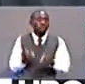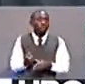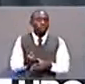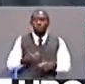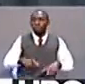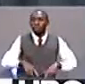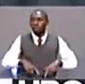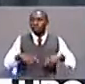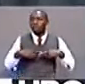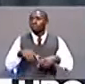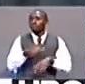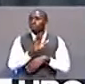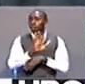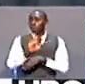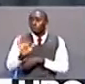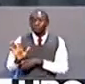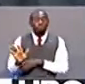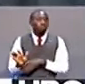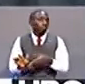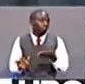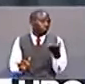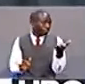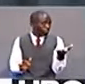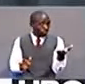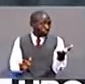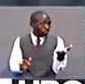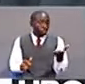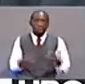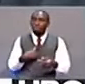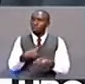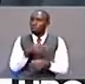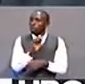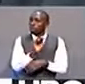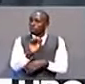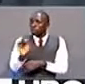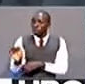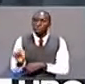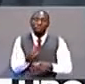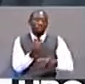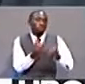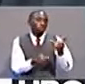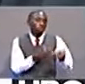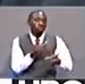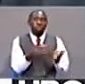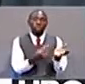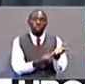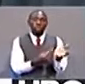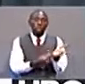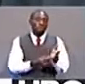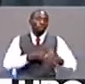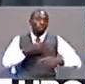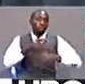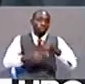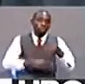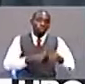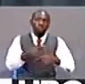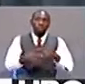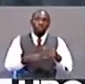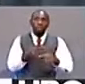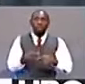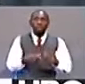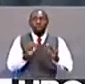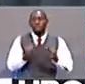that we go all through. So I want to appeal to the people of Uganda, as we continue to pay tribute to our beloved